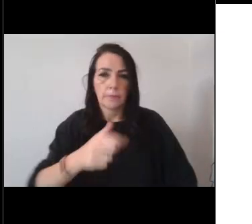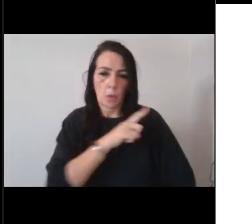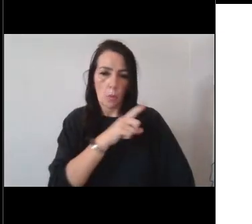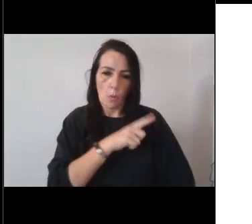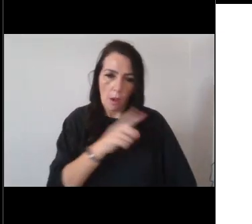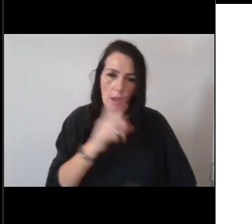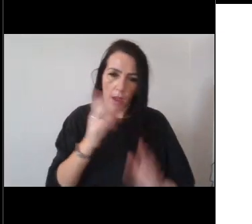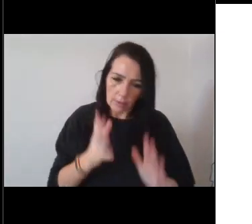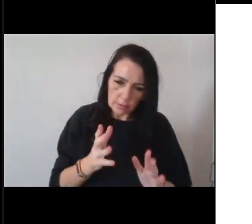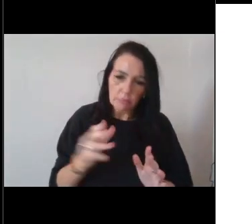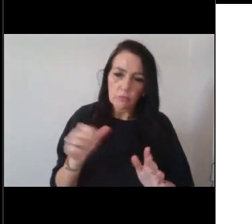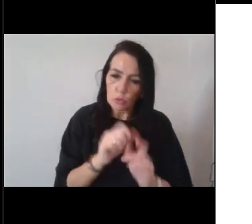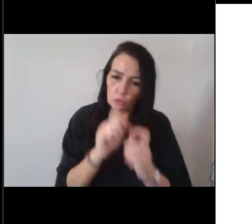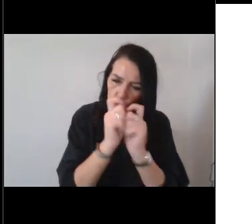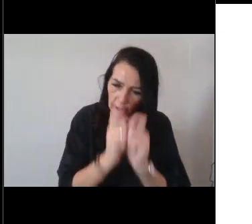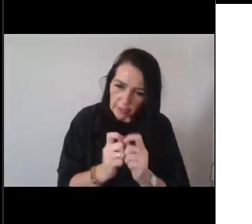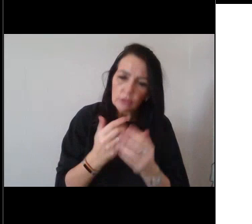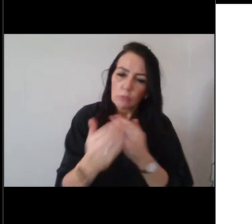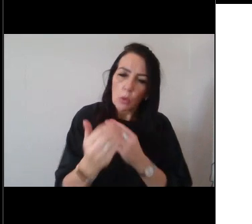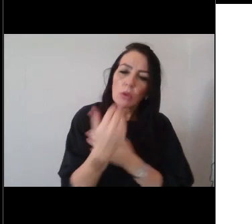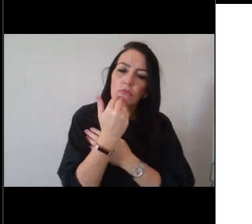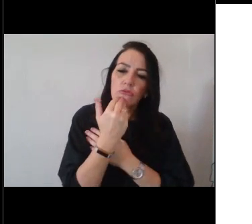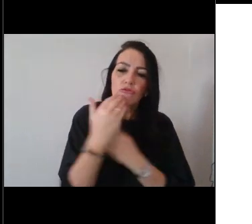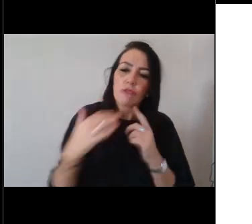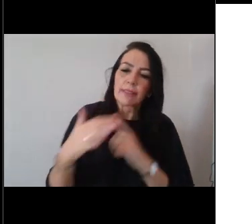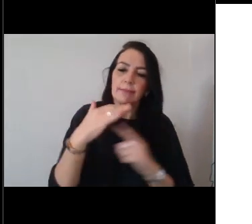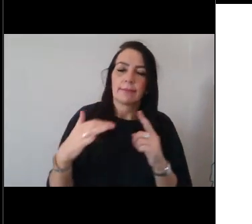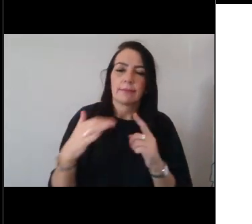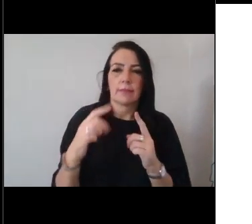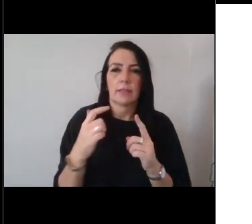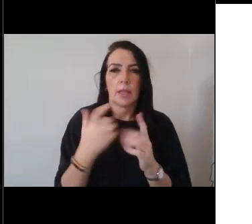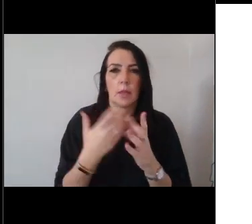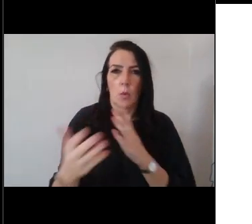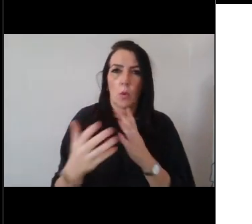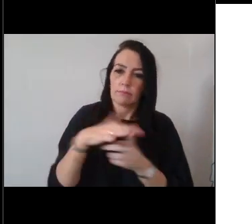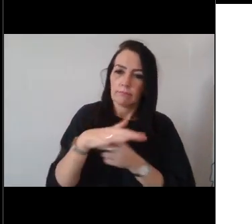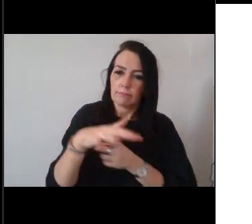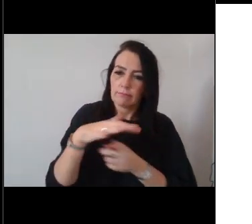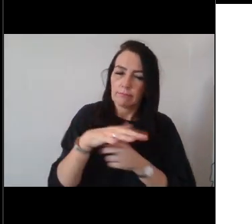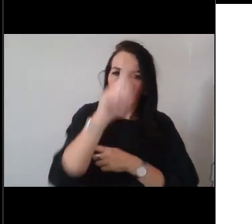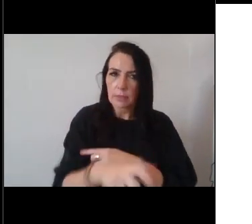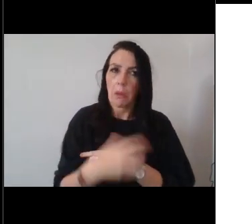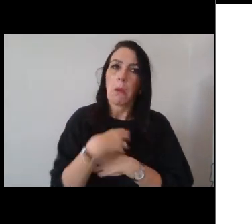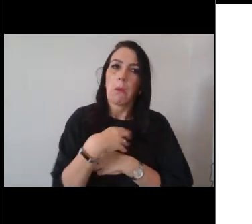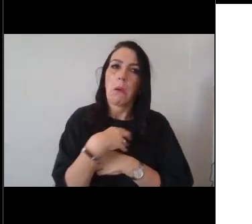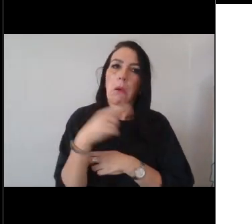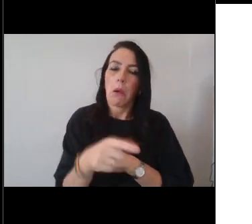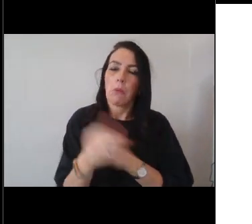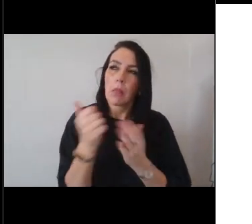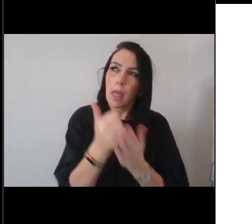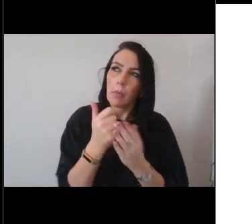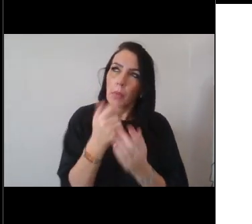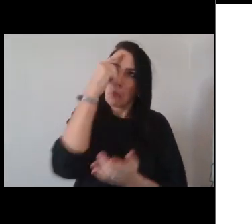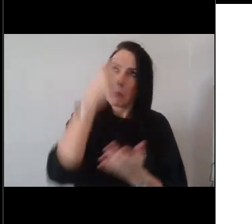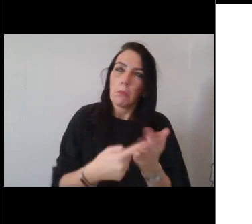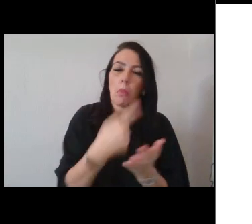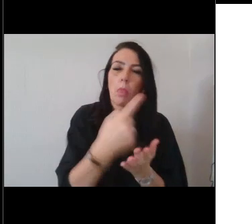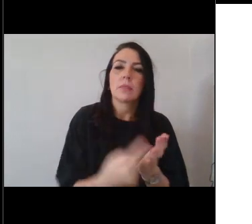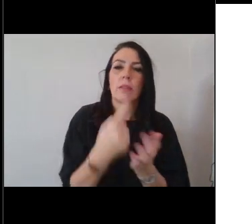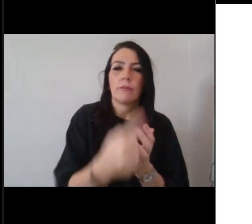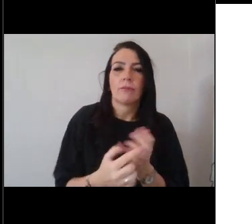certain choices and be more green, I think that can have a much greater impact on the customer and help them make a better decision